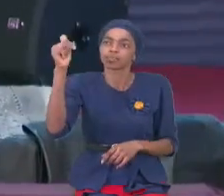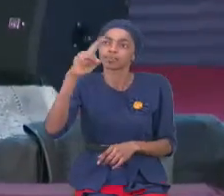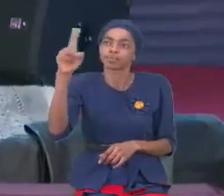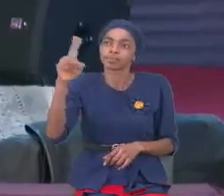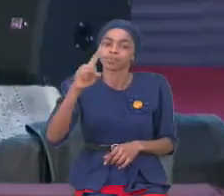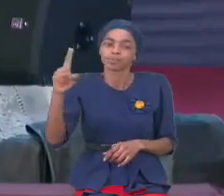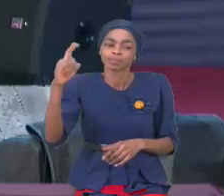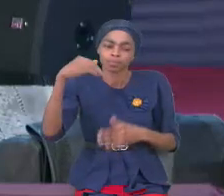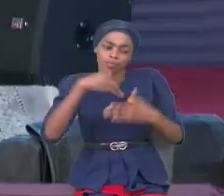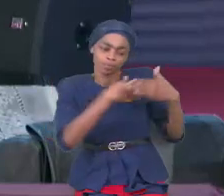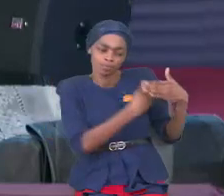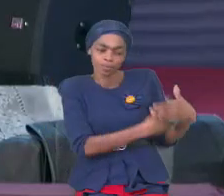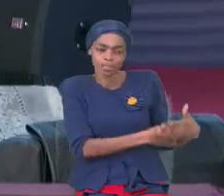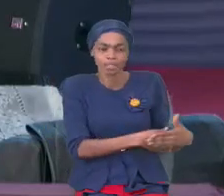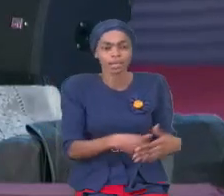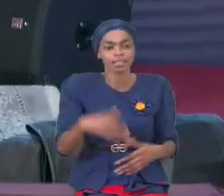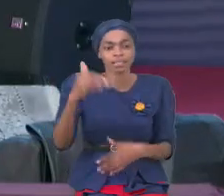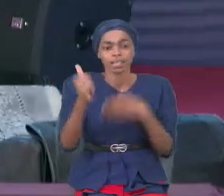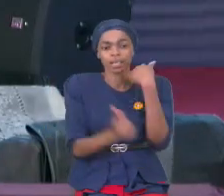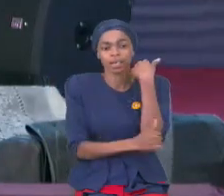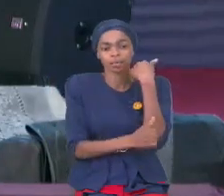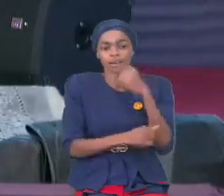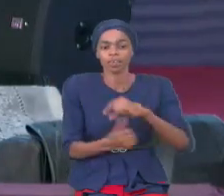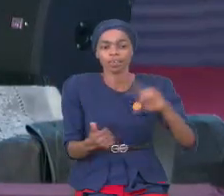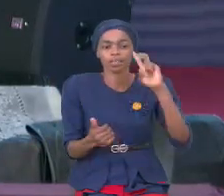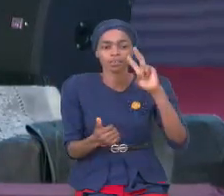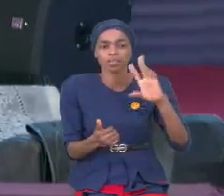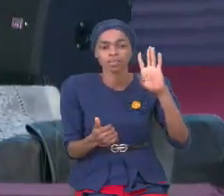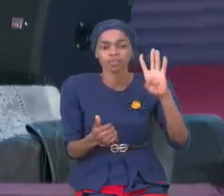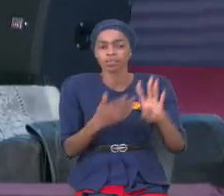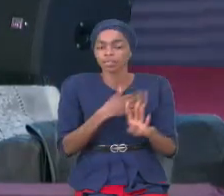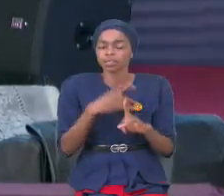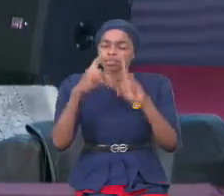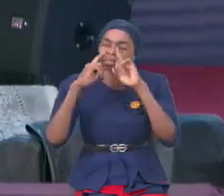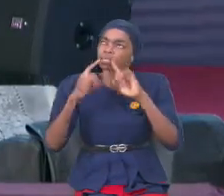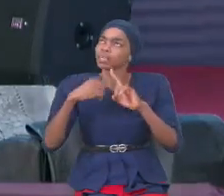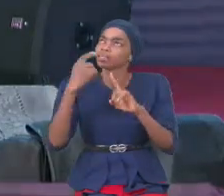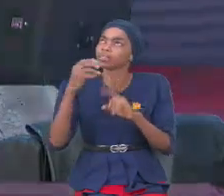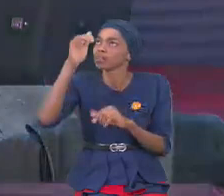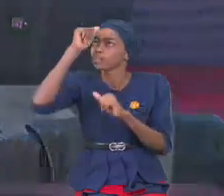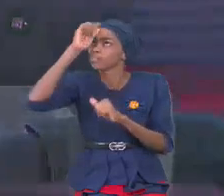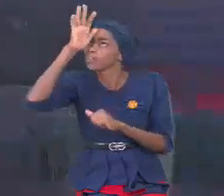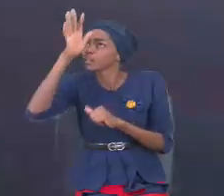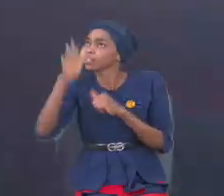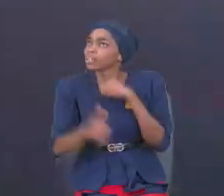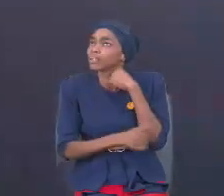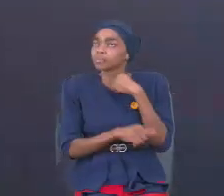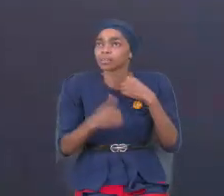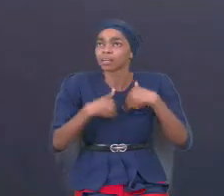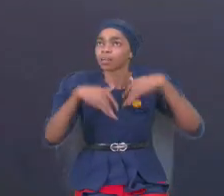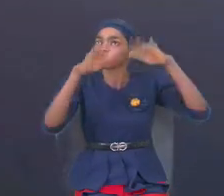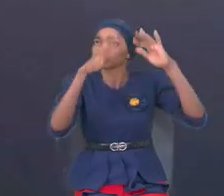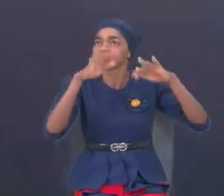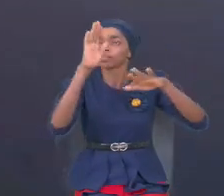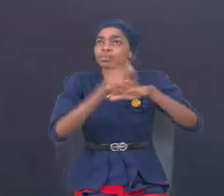and he cried and said, Father Abraham, have mercy on me. It's too late. It's too